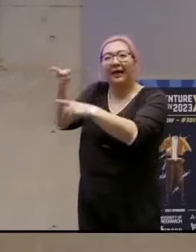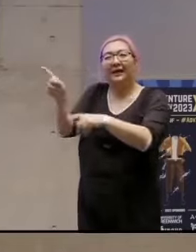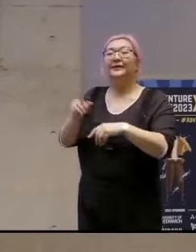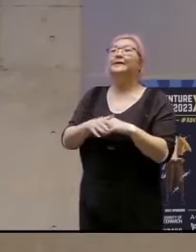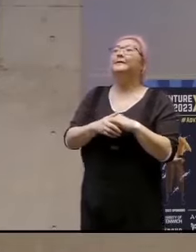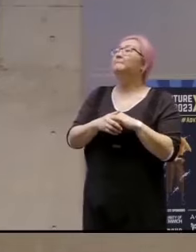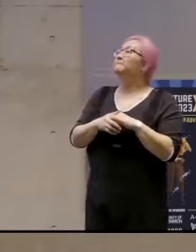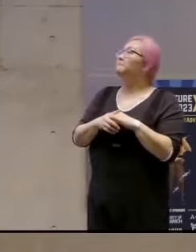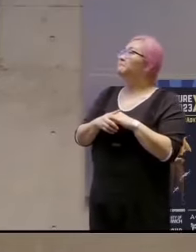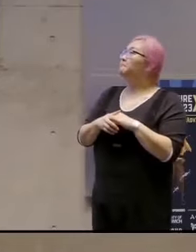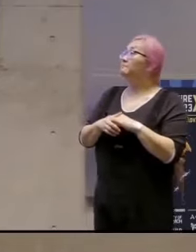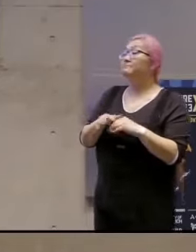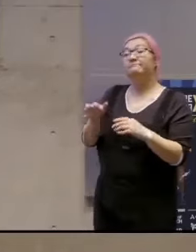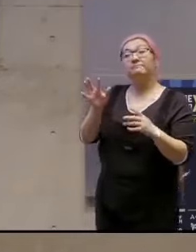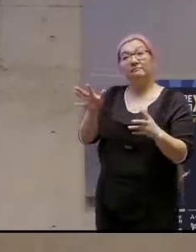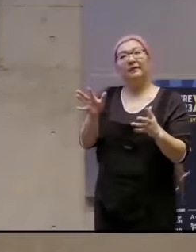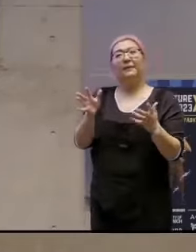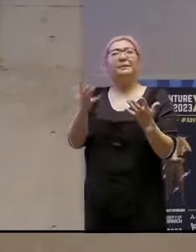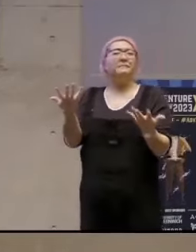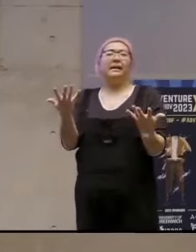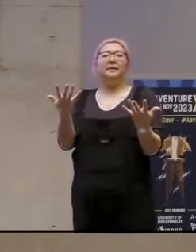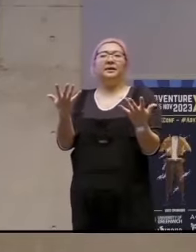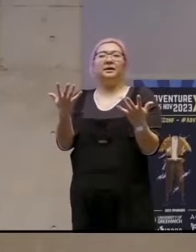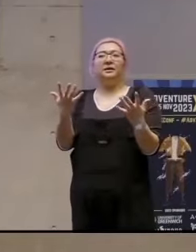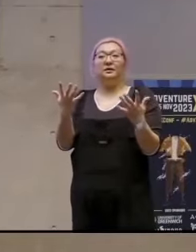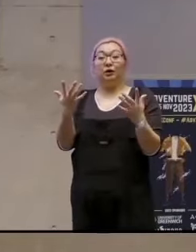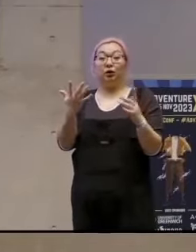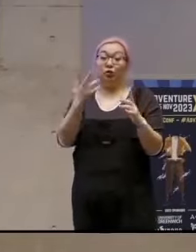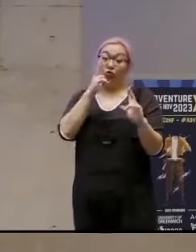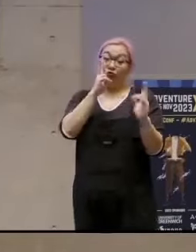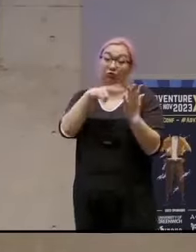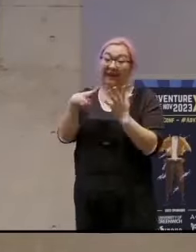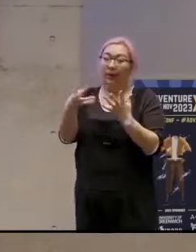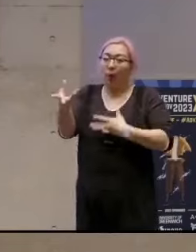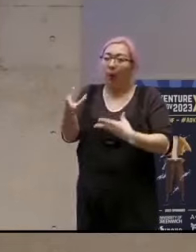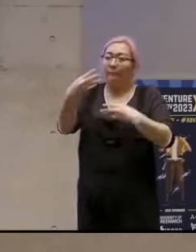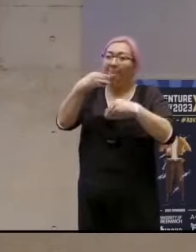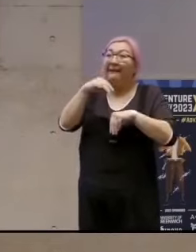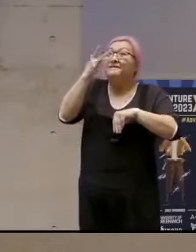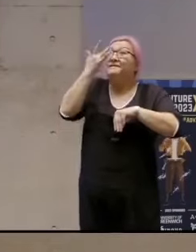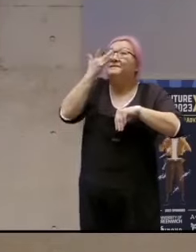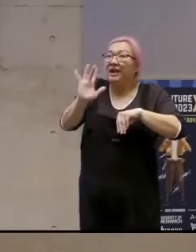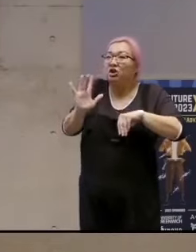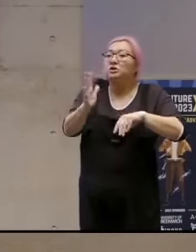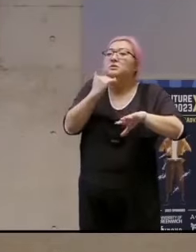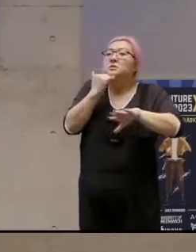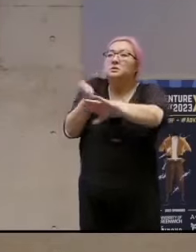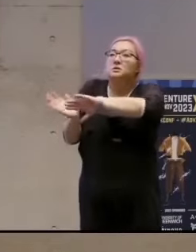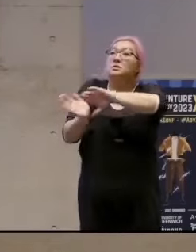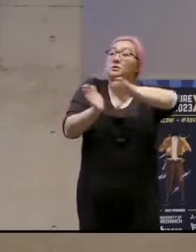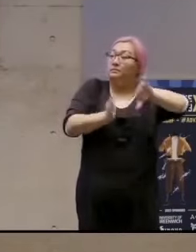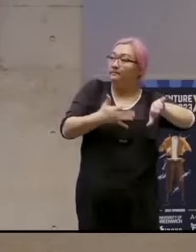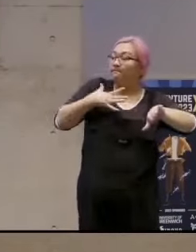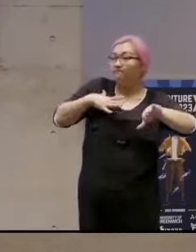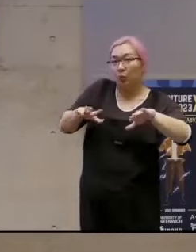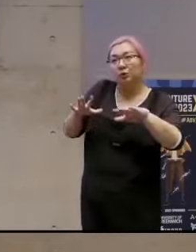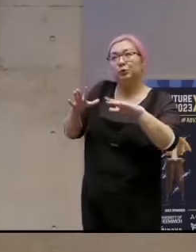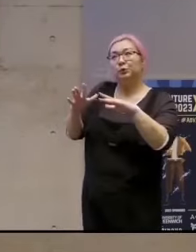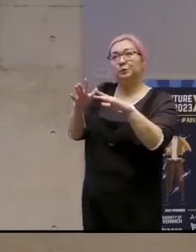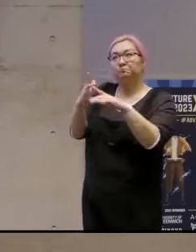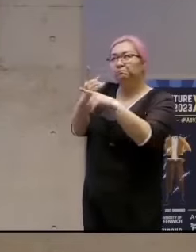that meant asking, what is dementia? We knew what we thought it is, but all our ideas of